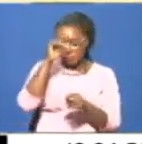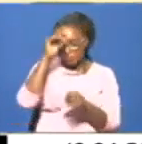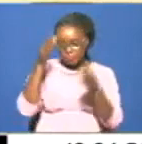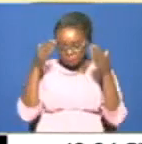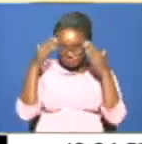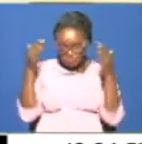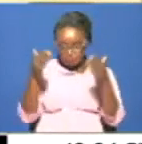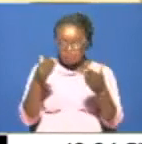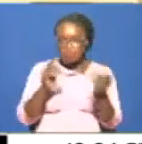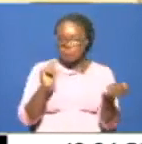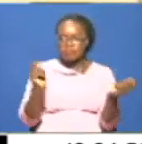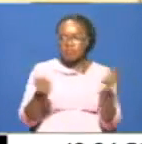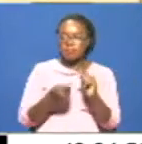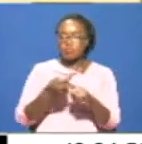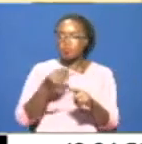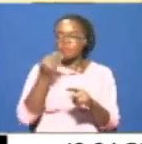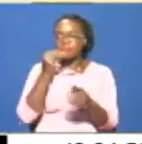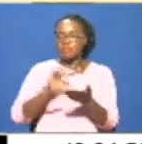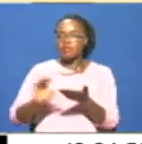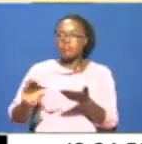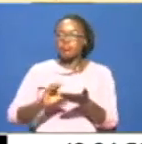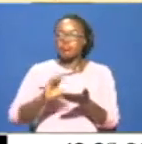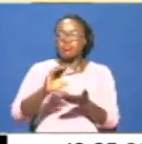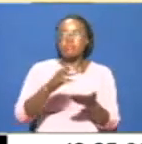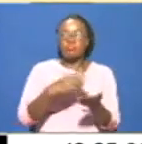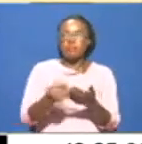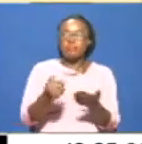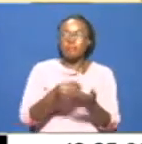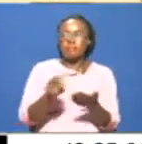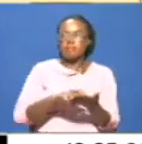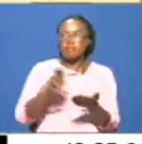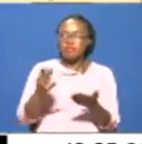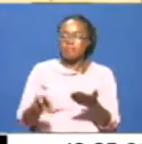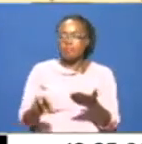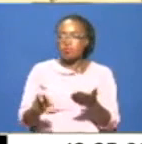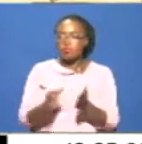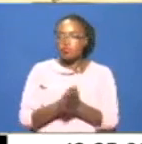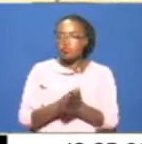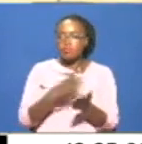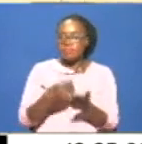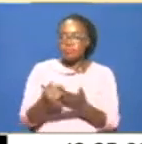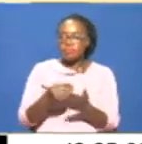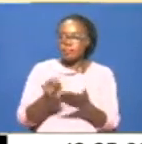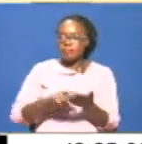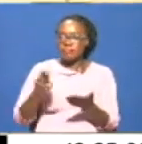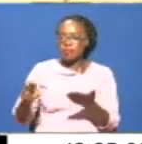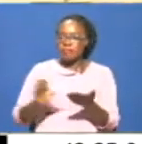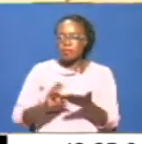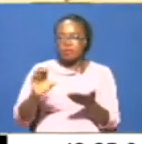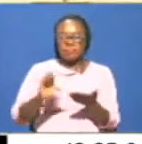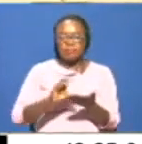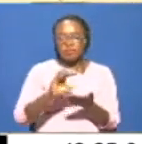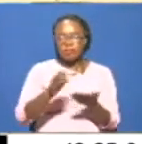to shift from food distribution to cash transfer. The cash transfer will be distributed